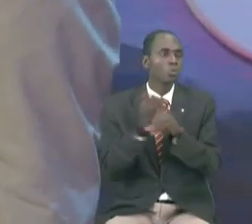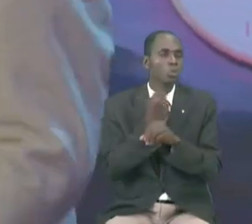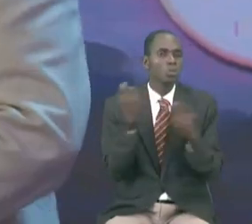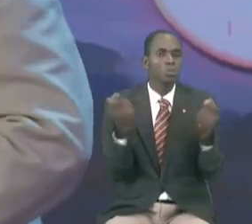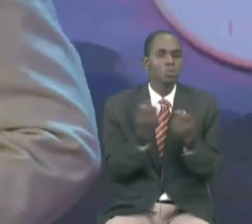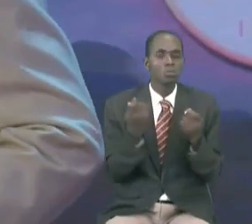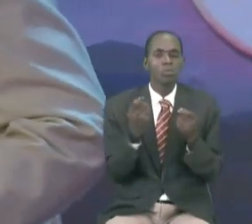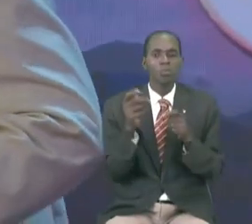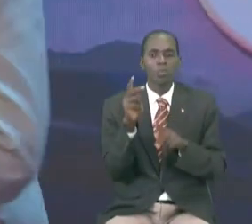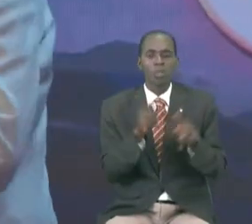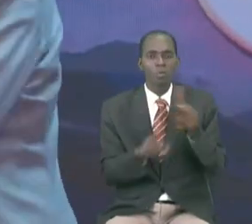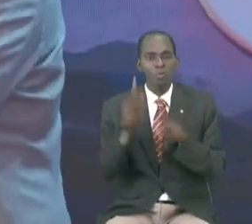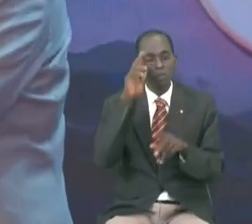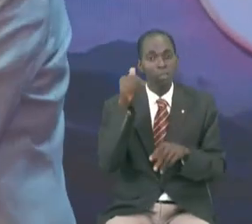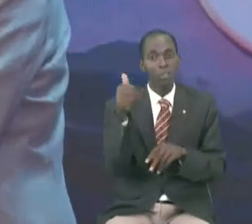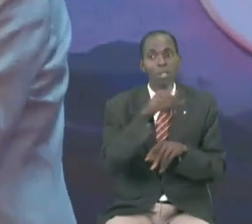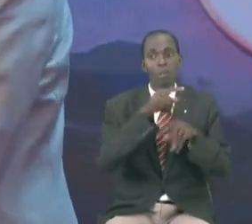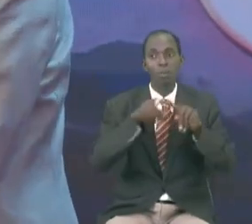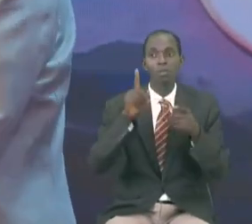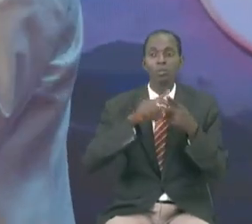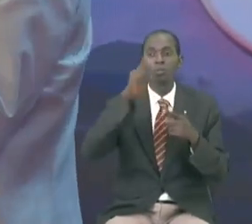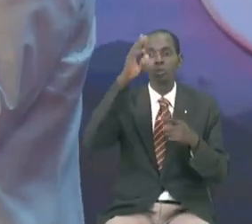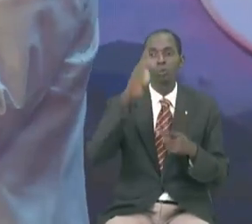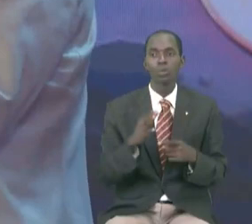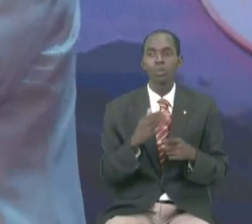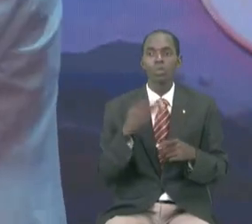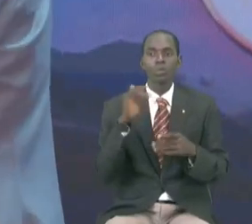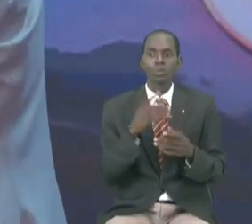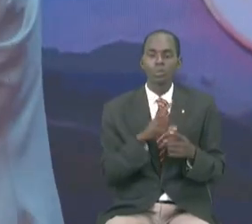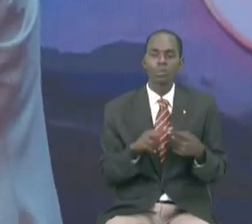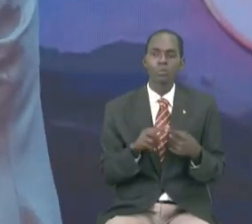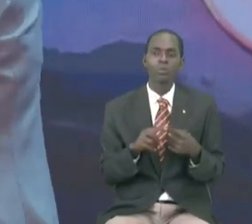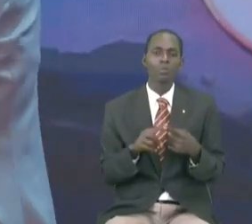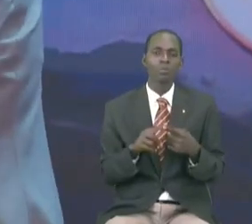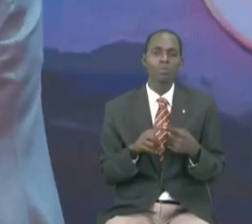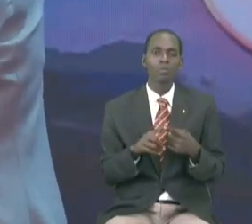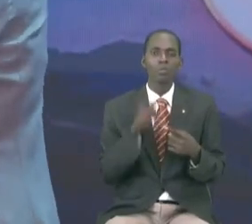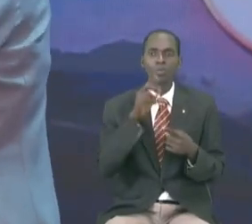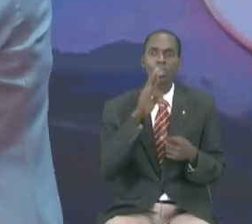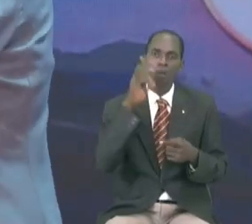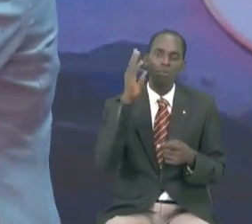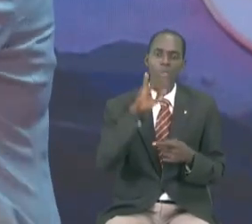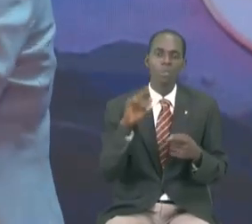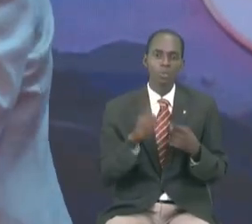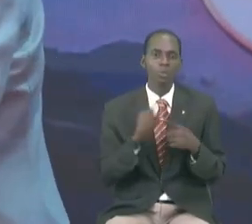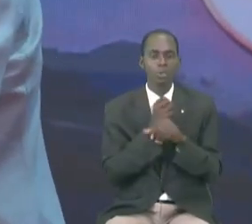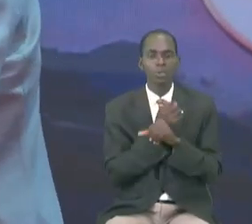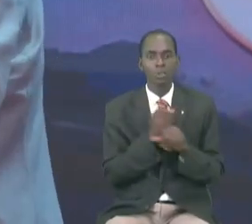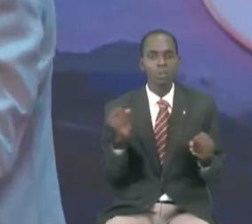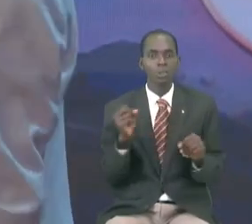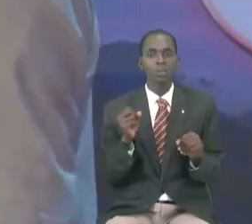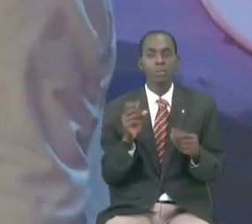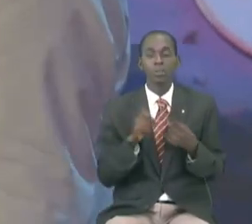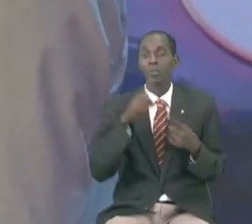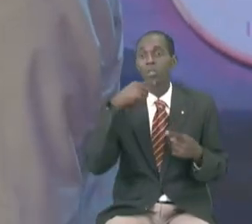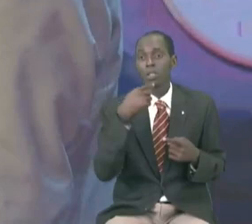say what the Lord himself once said. And so Jonah went on in that